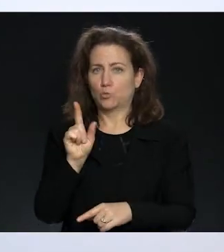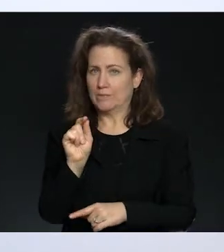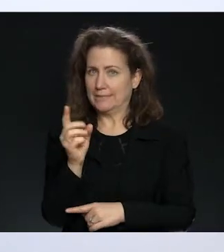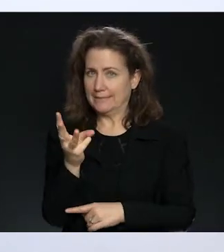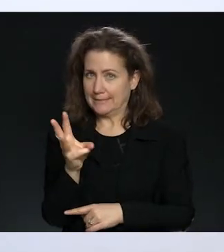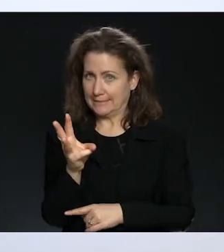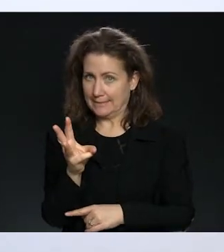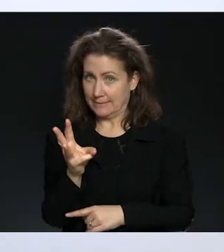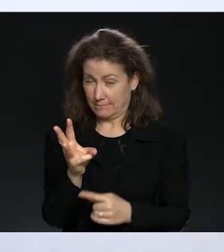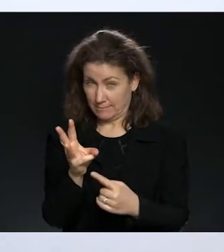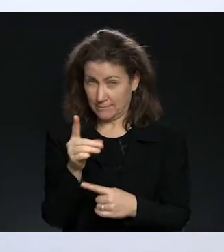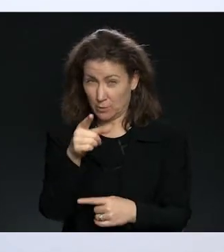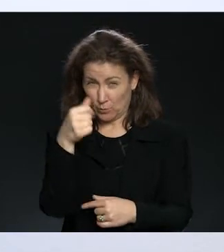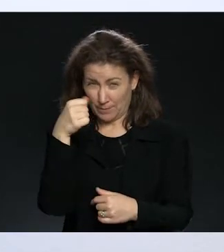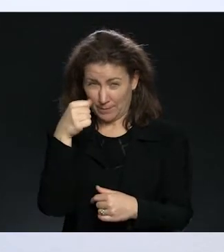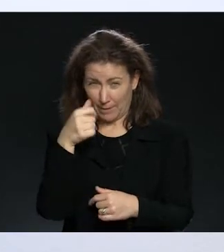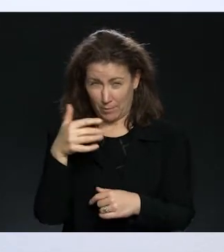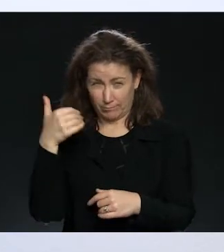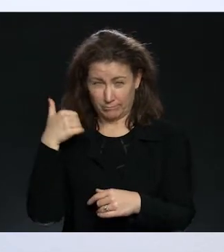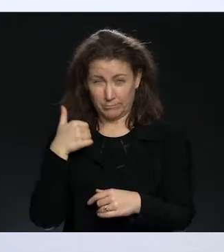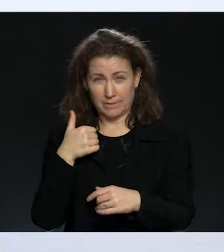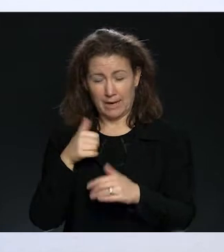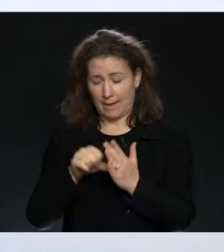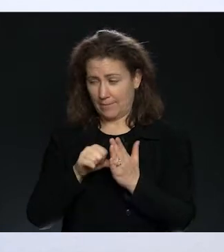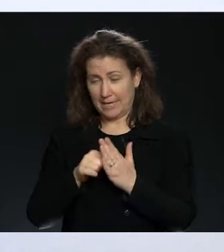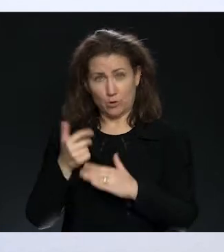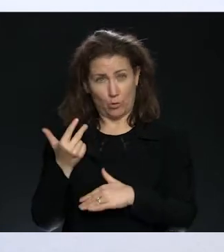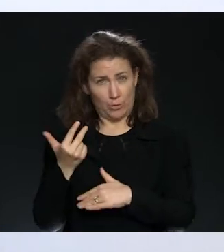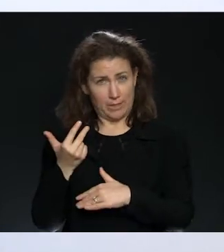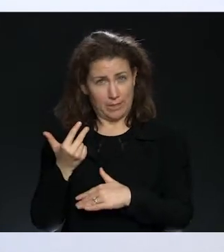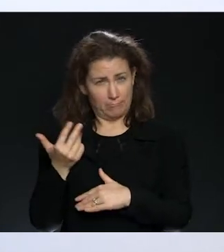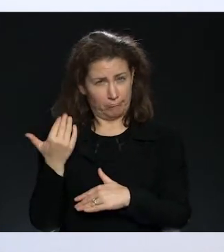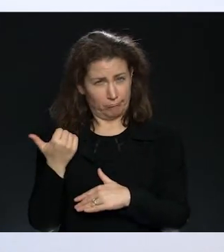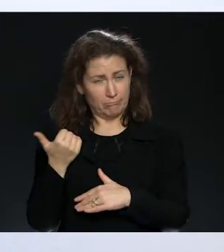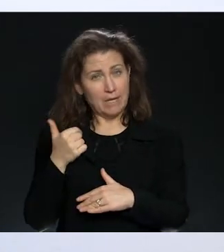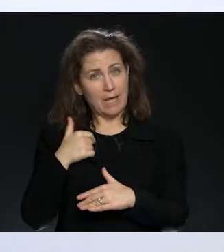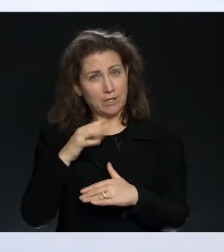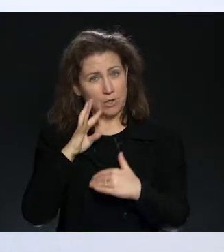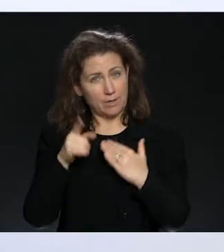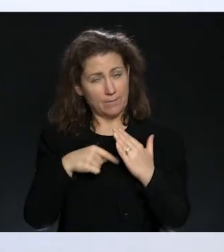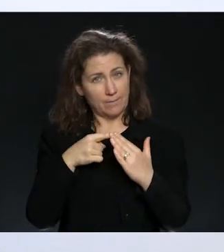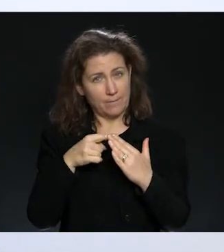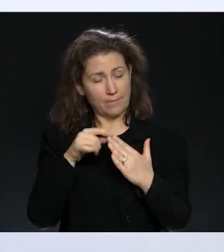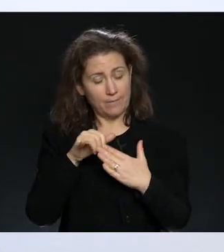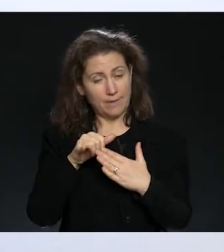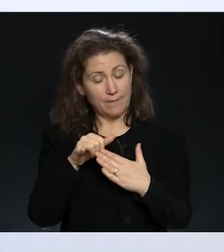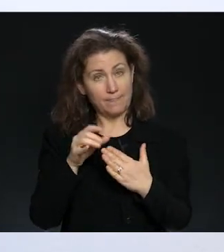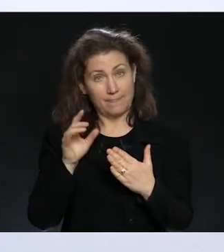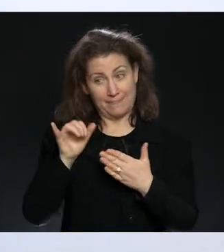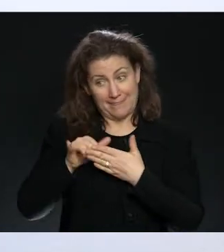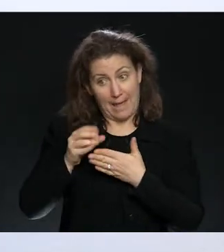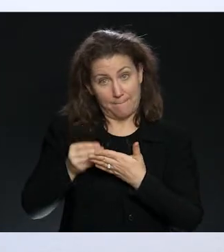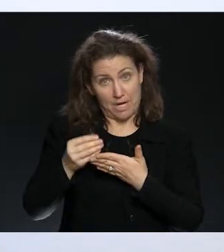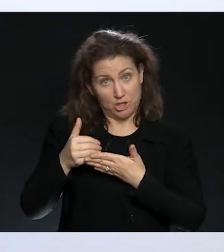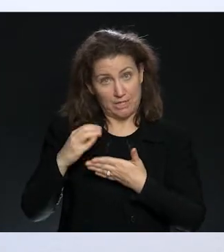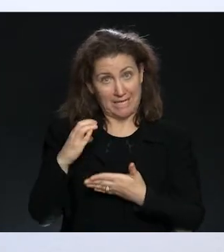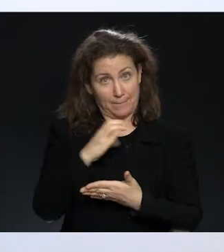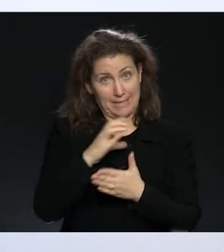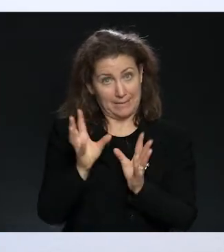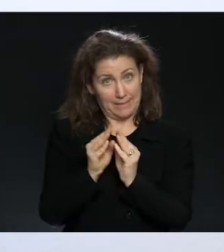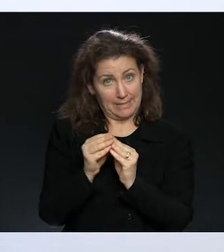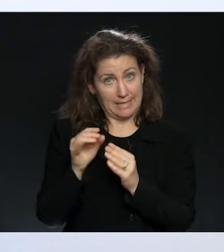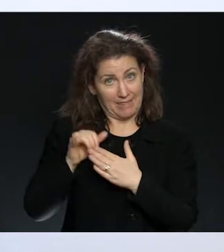remember, I had gone over on page 3 that as of our Budget Committee meeting, we still had